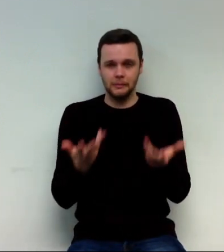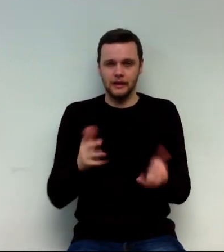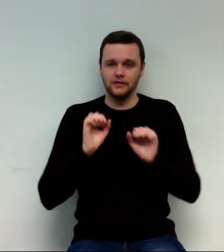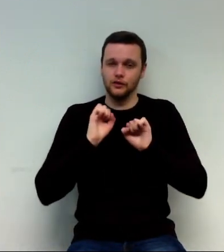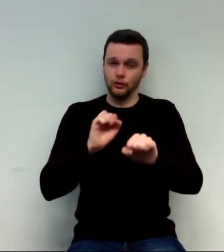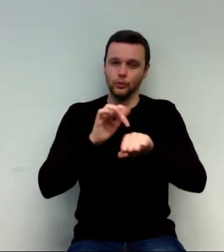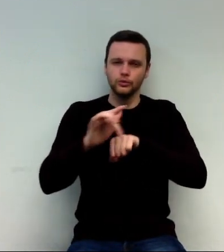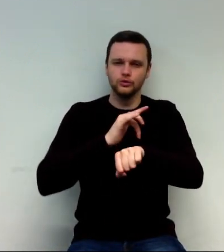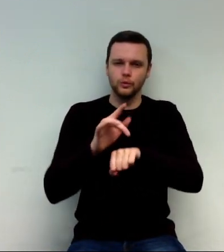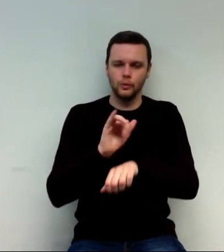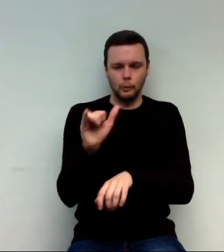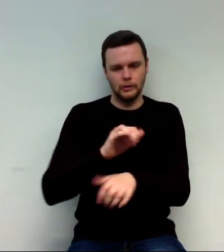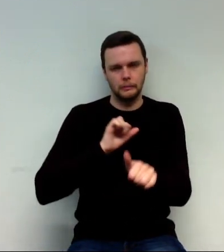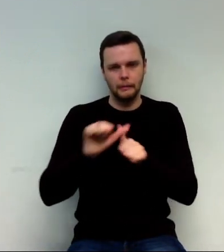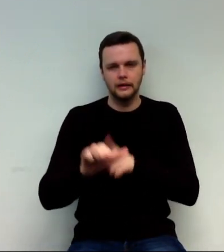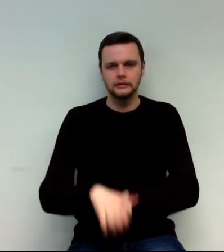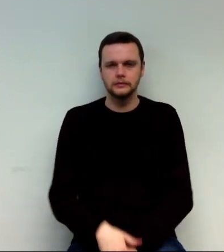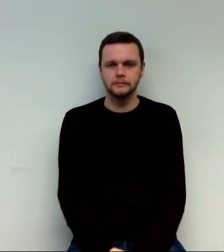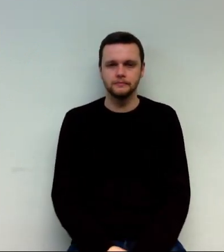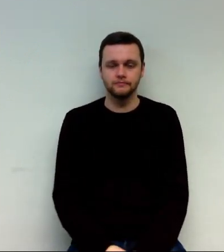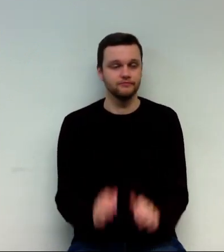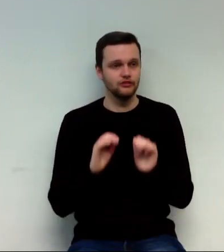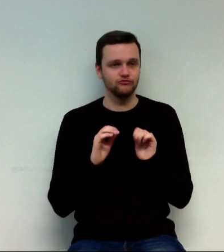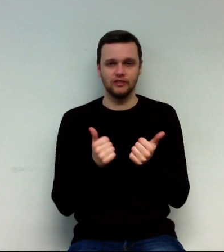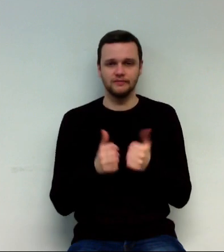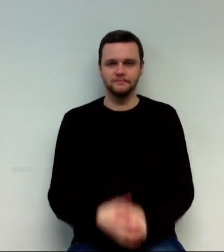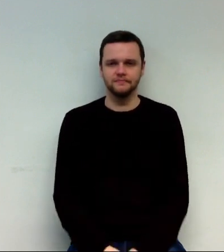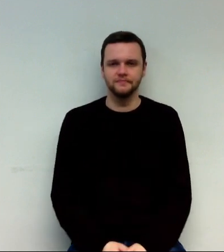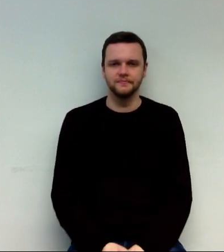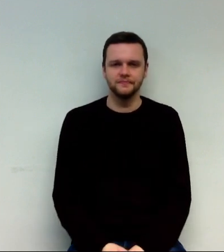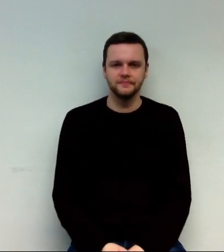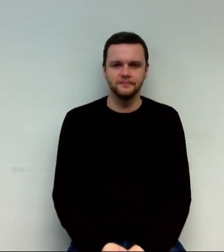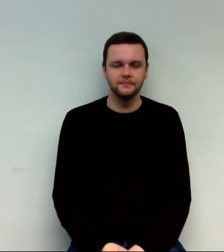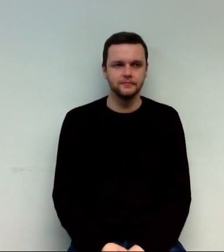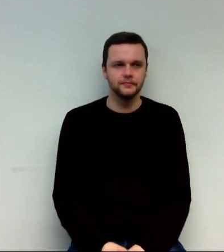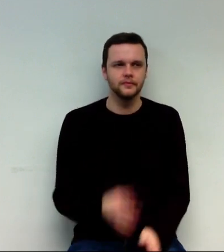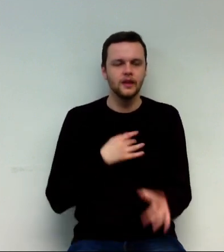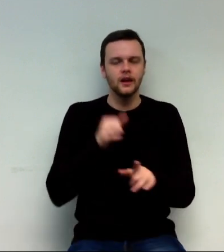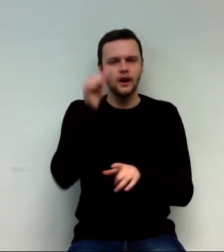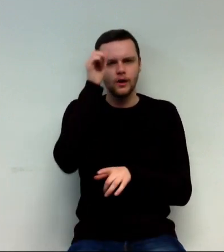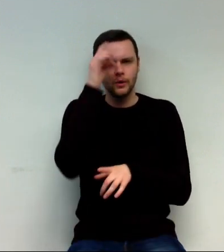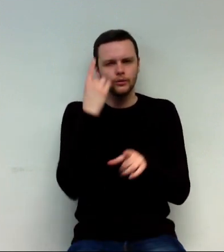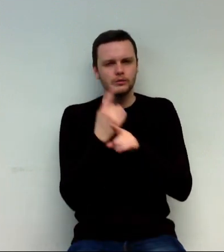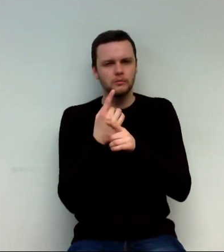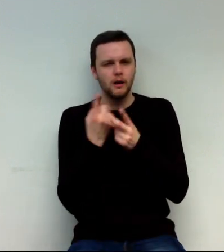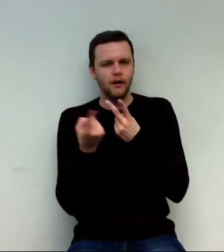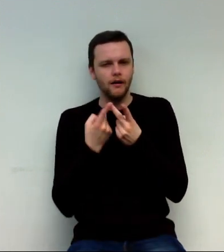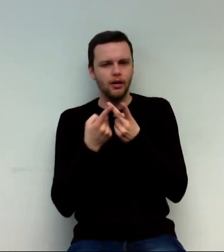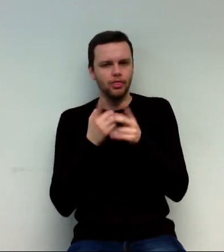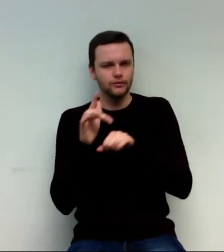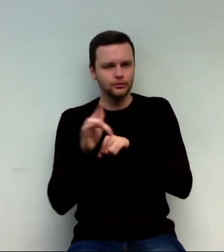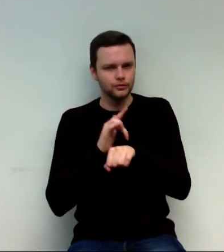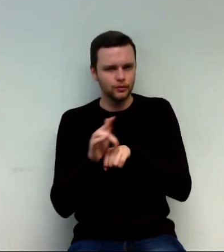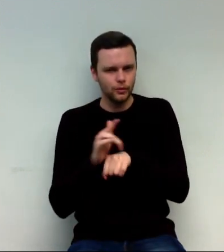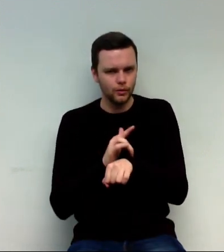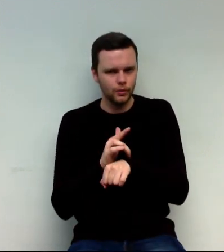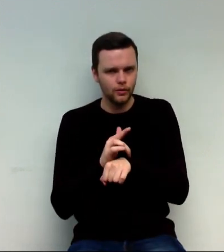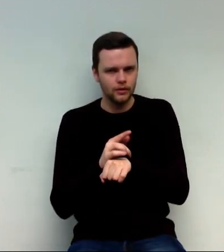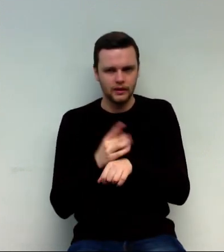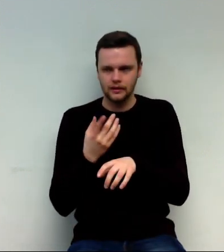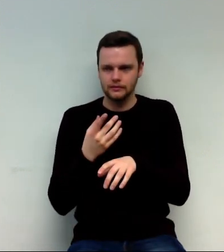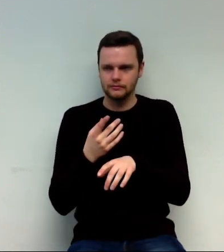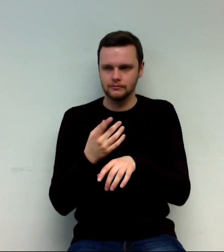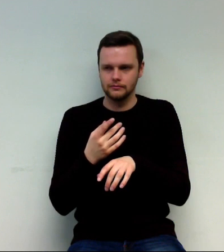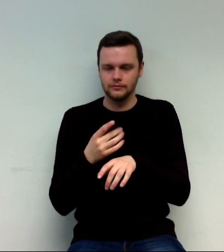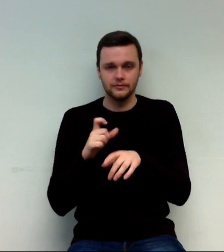in your show. Great. I know you know of another show, Ray, that was like the cast all